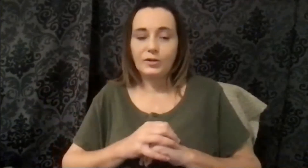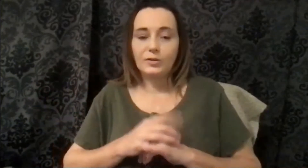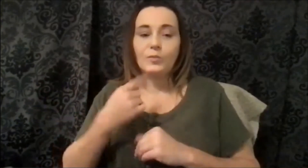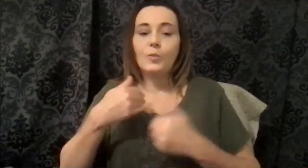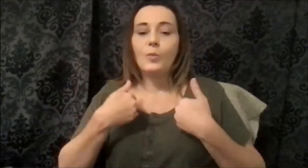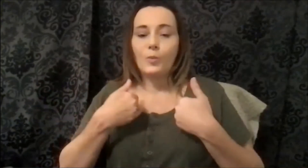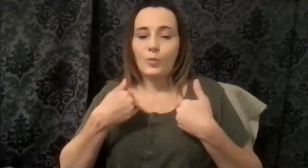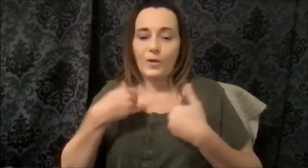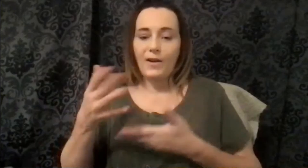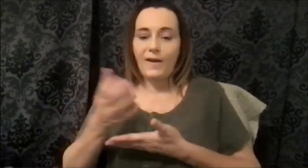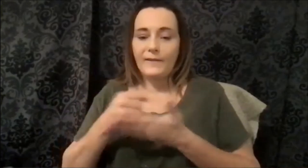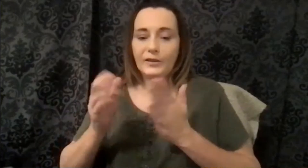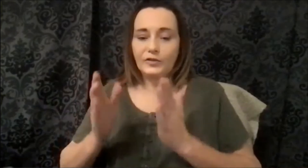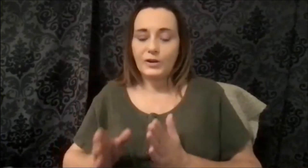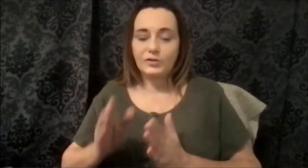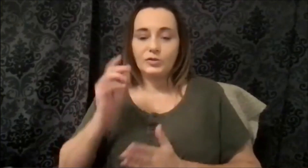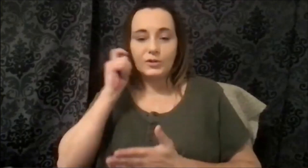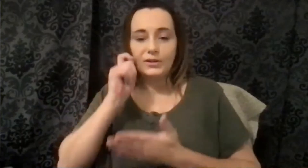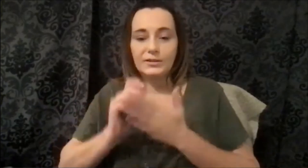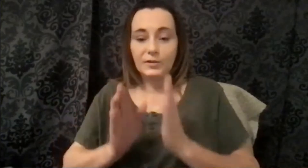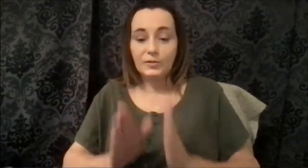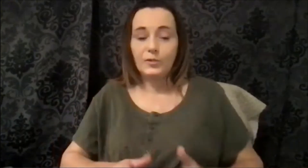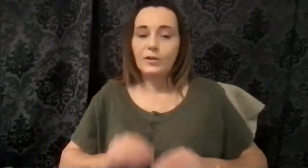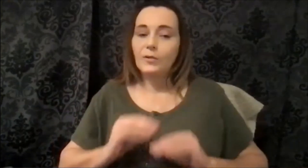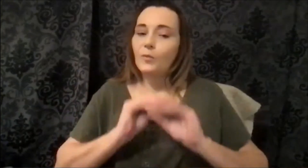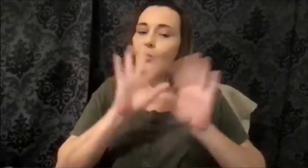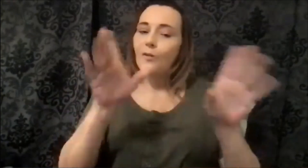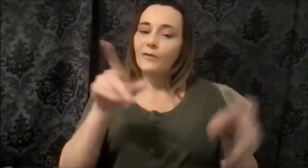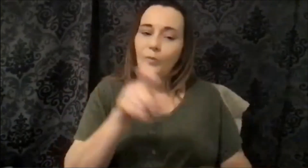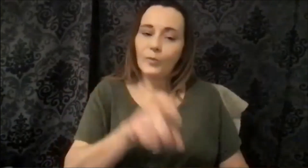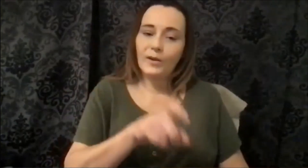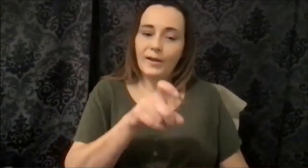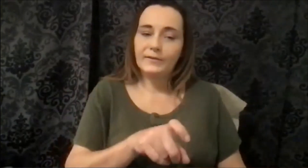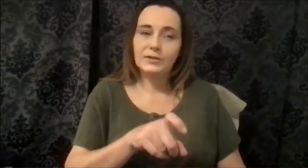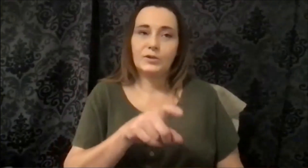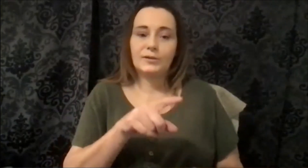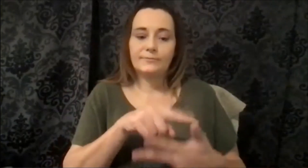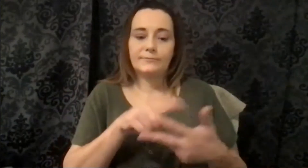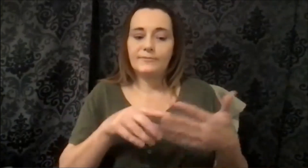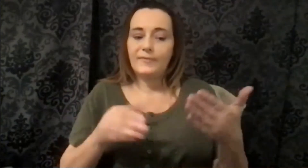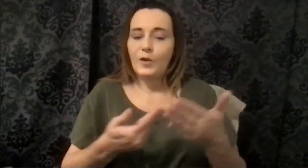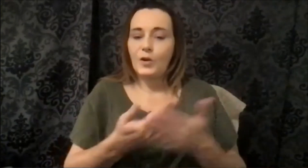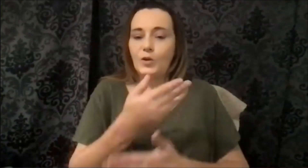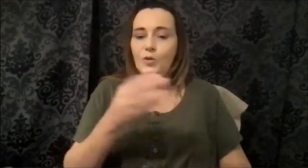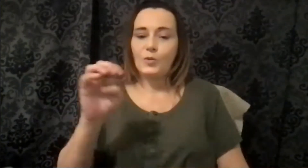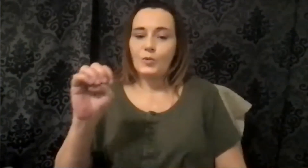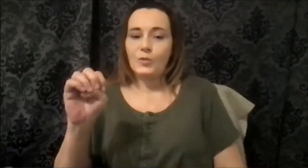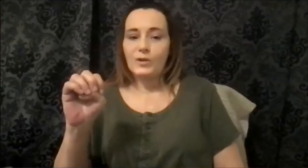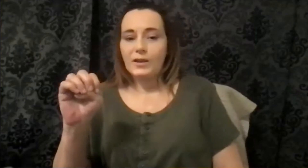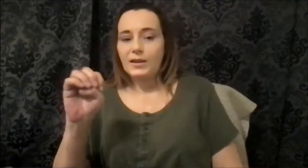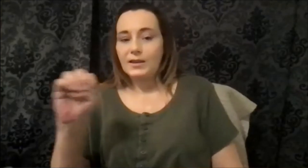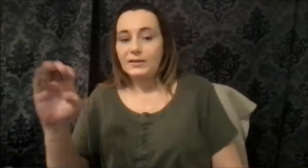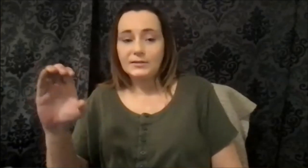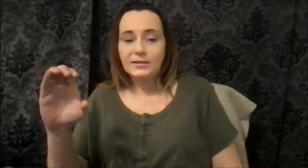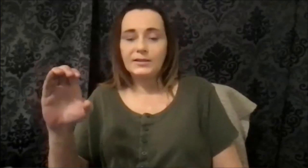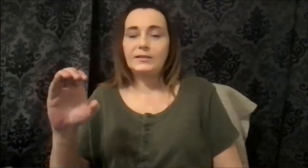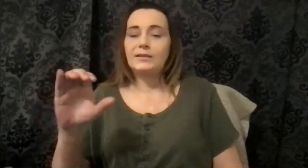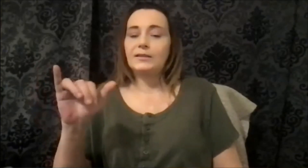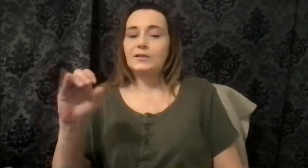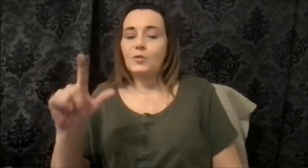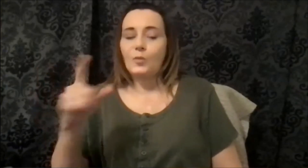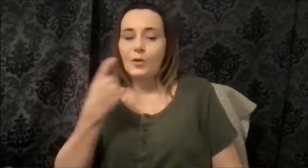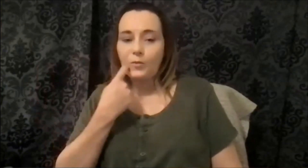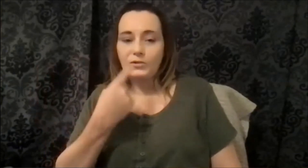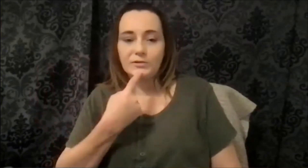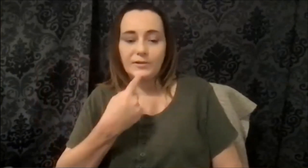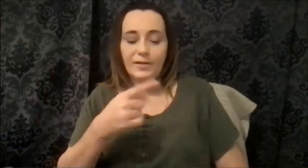treasurer and a secretary, so obviously we have to get, a whole new EC. And as Yoel said, there's 3 people